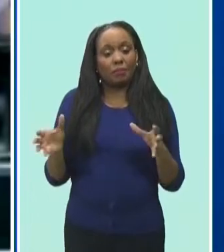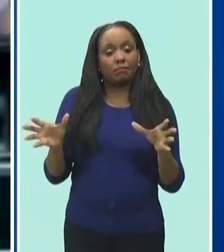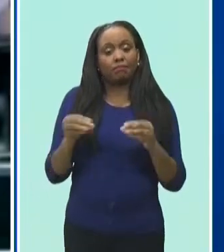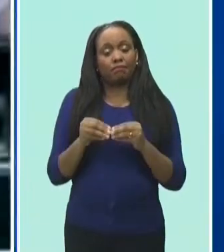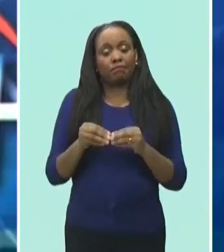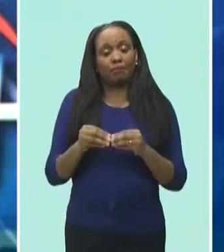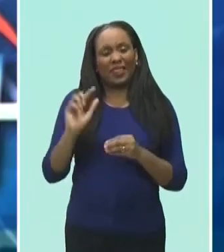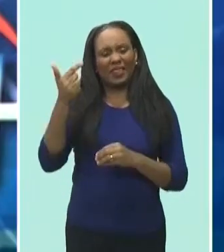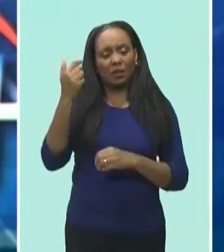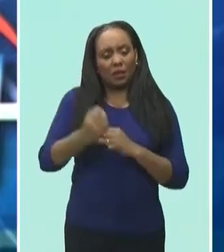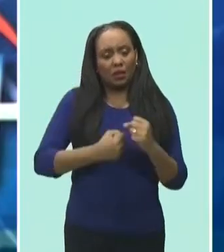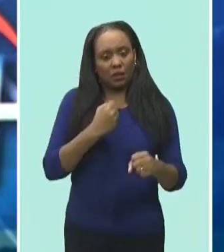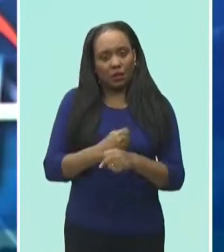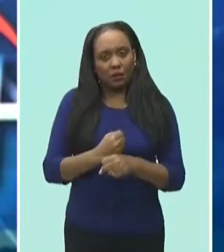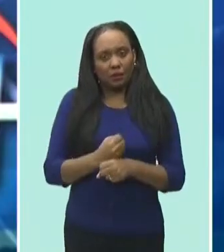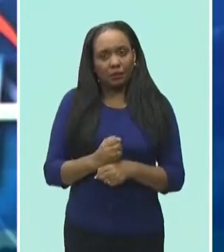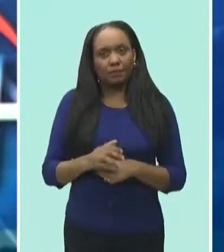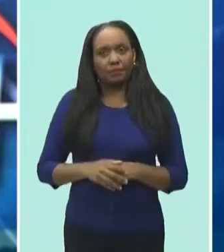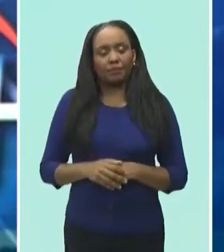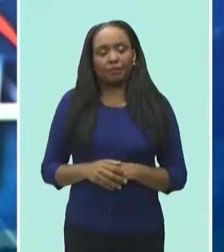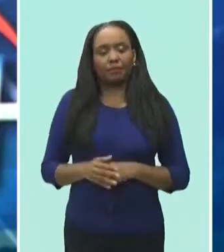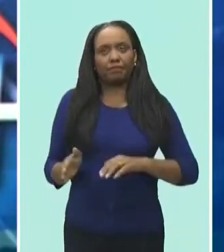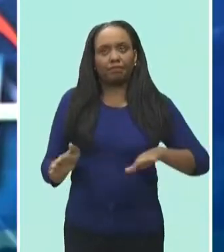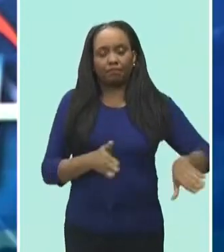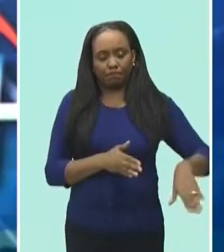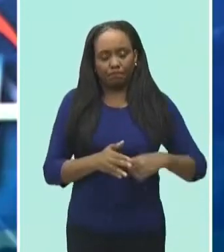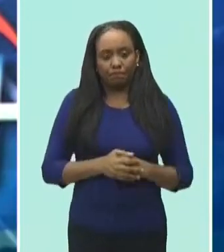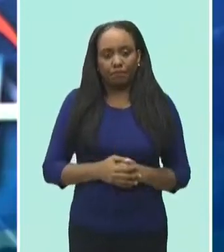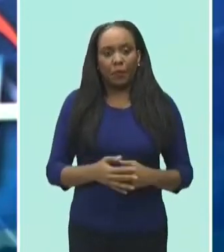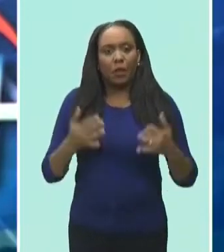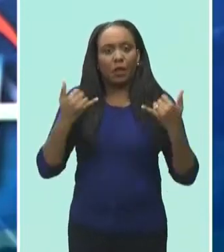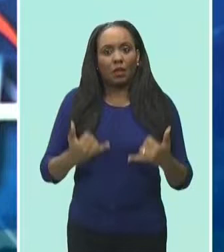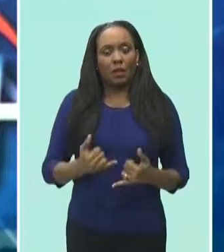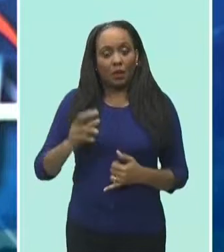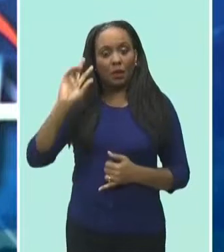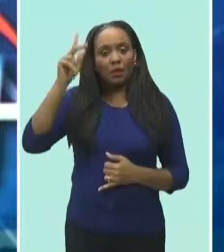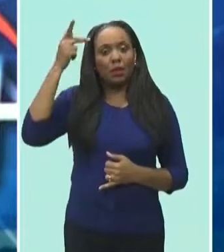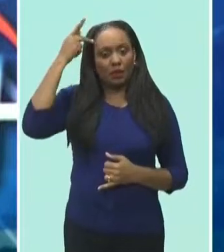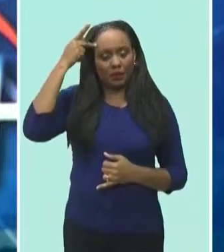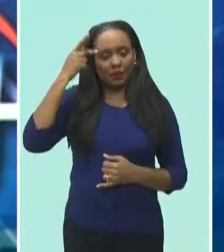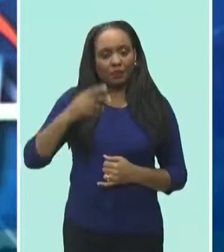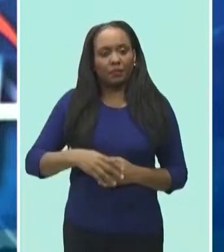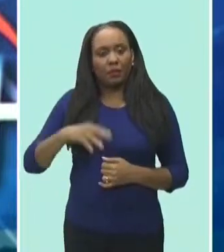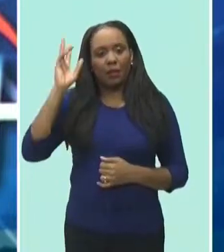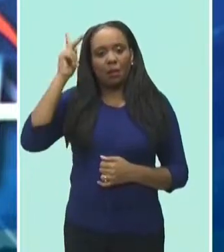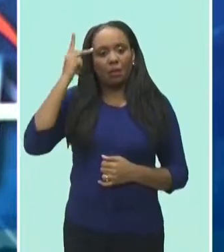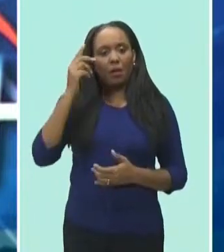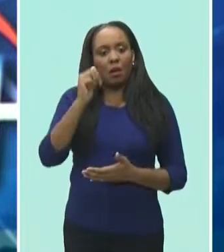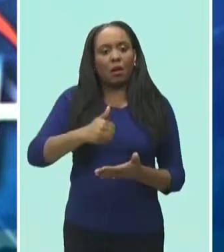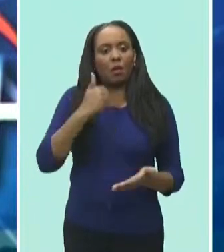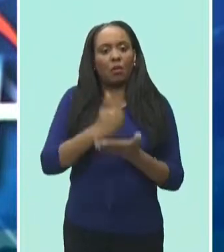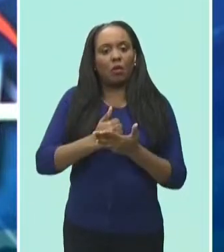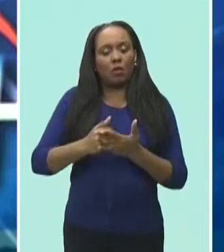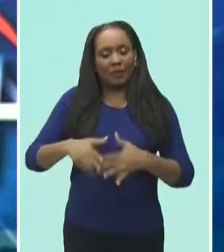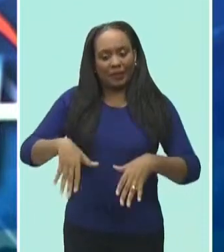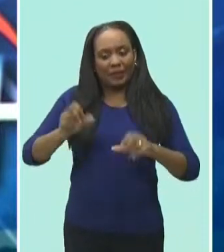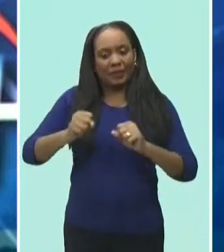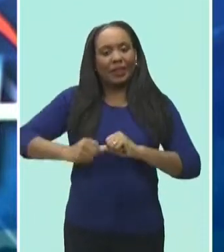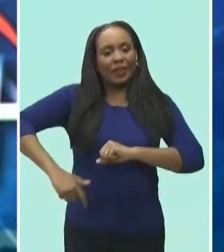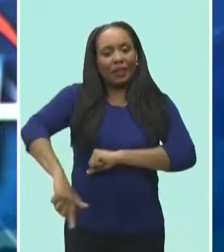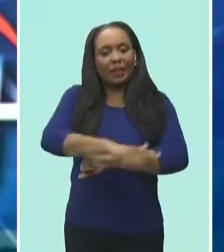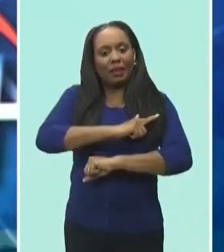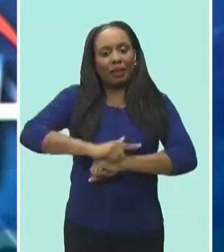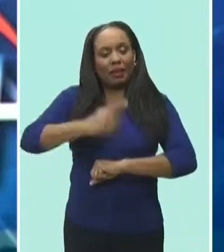as always. Well, turning our attention now to Parliament, which today approved important land acquisitions that will clear the way for major